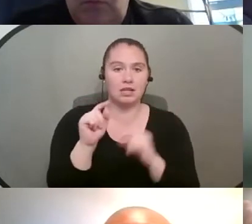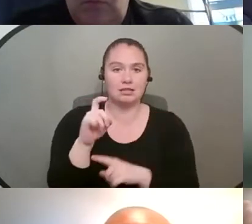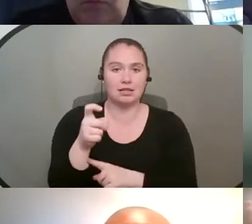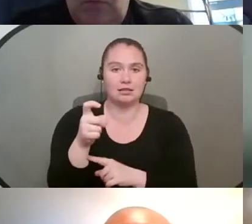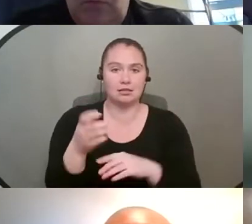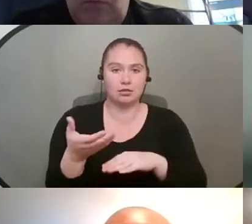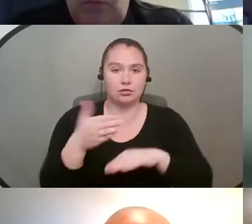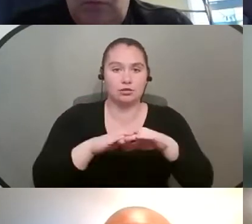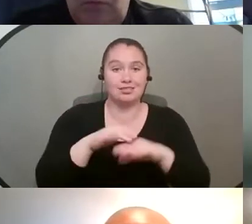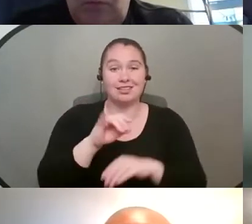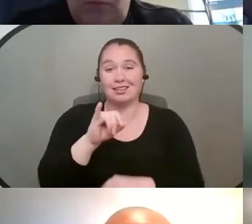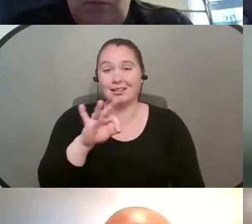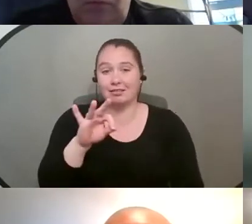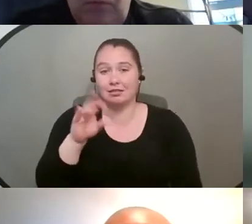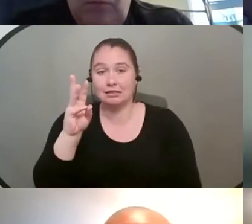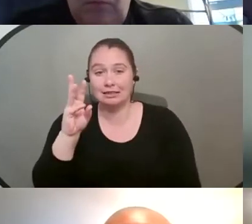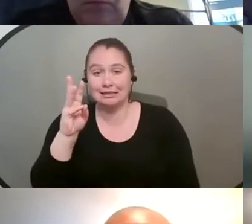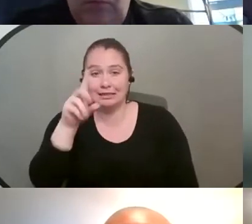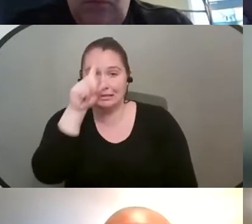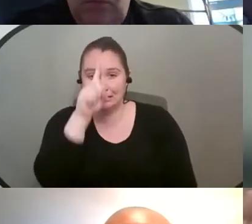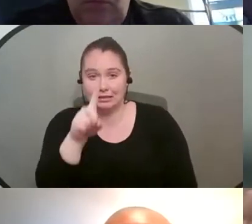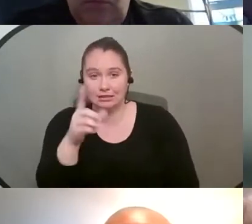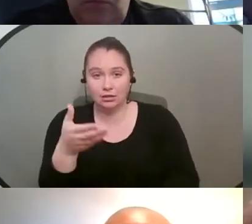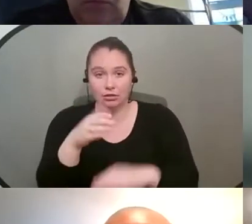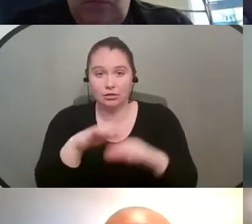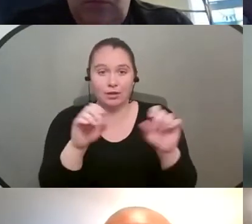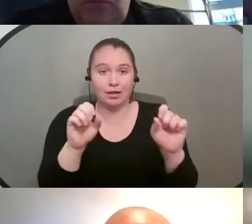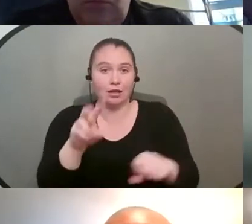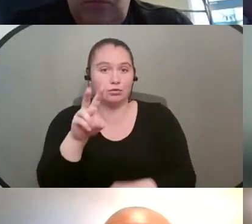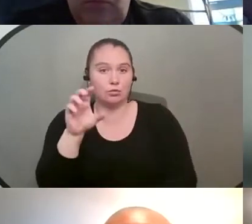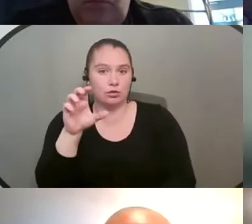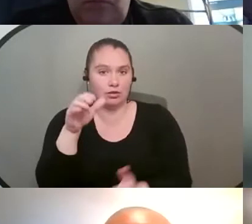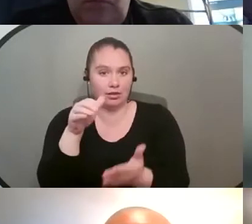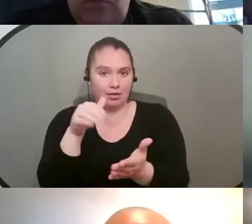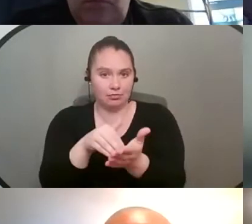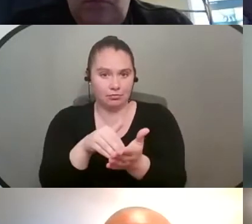tax increase, I think 200, and so on.